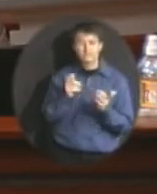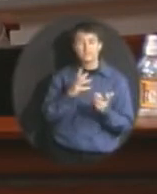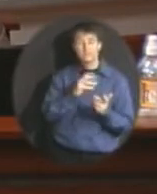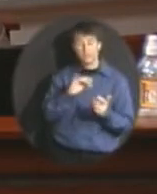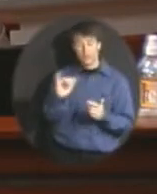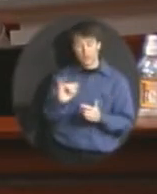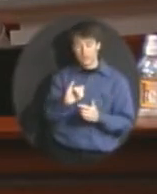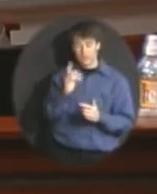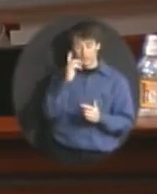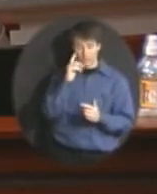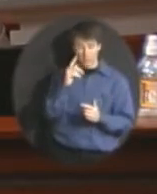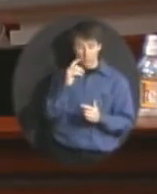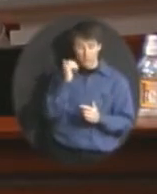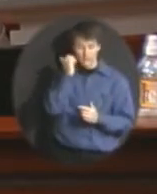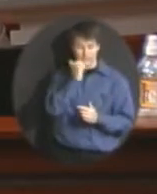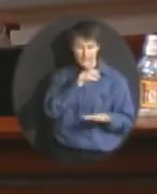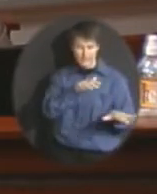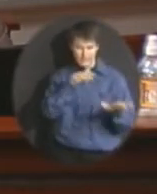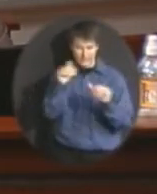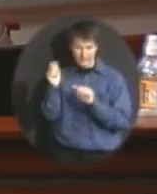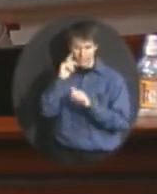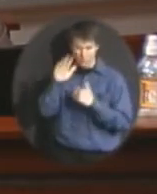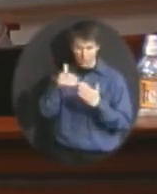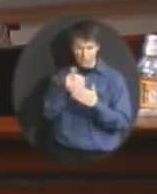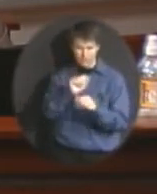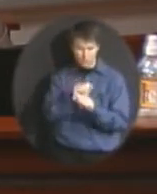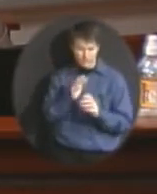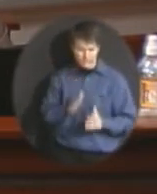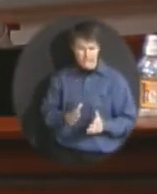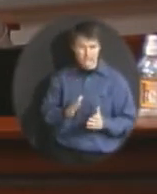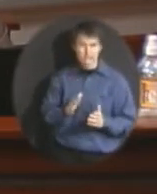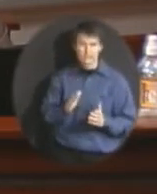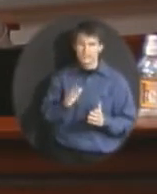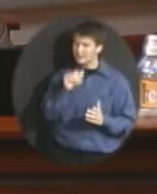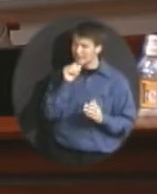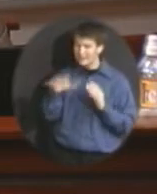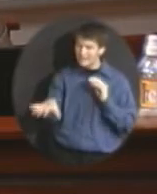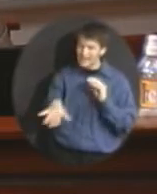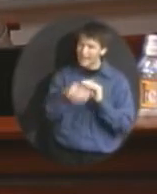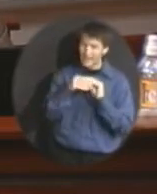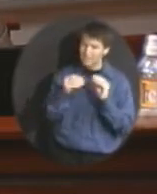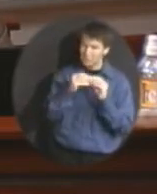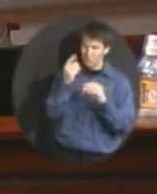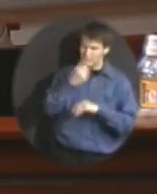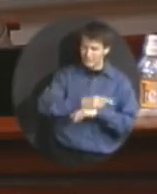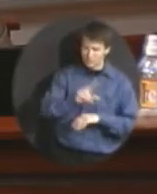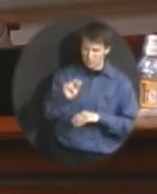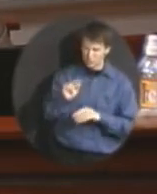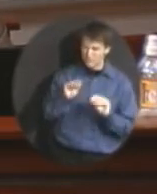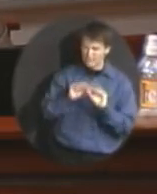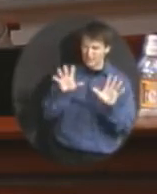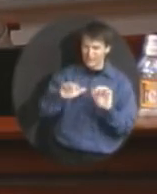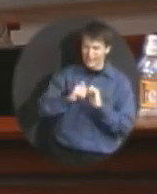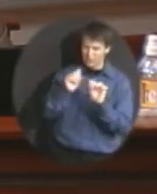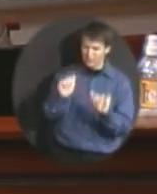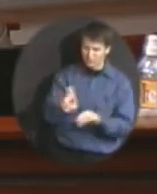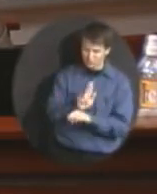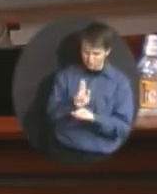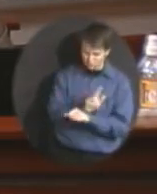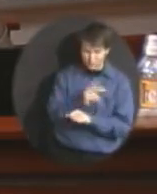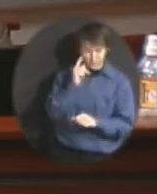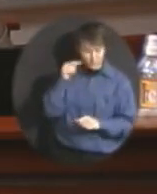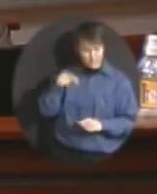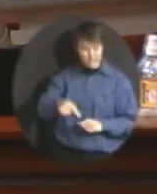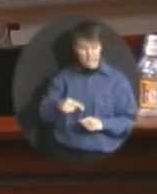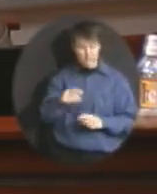terms of the daily leaves for all employees. Didn't add any additional days, it just clarified how you can use them. In this case,